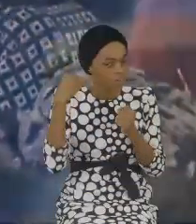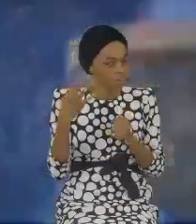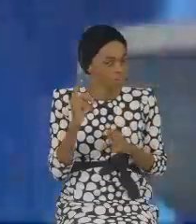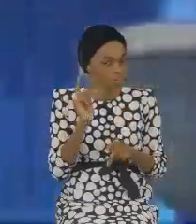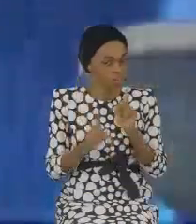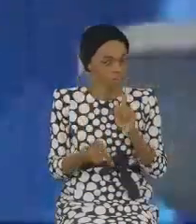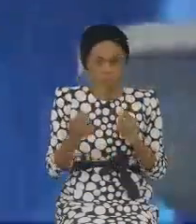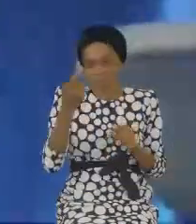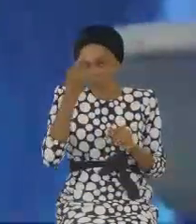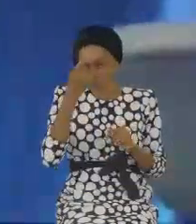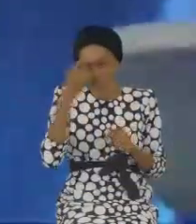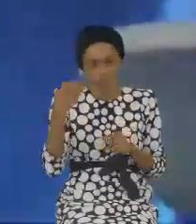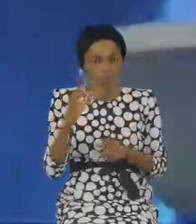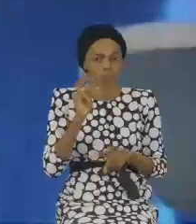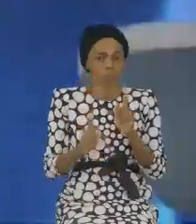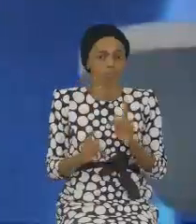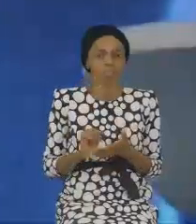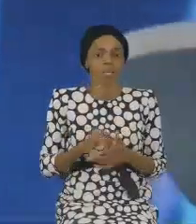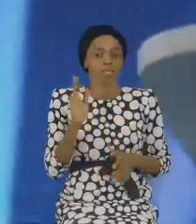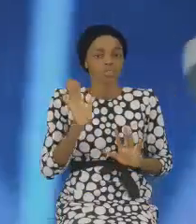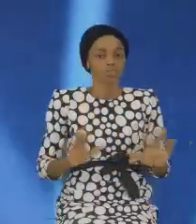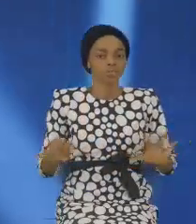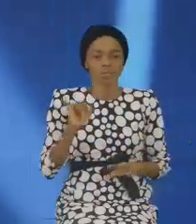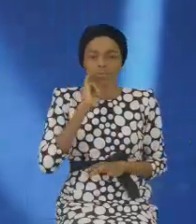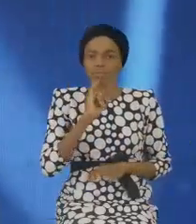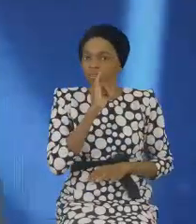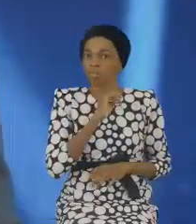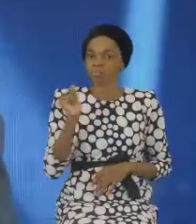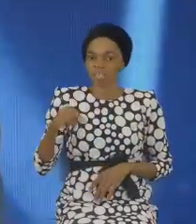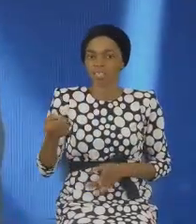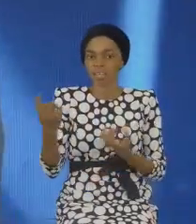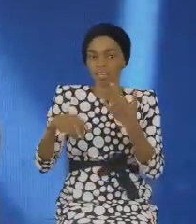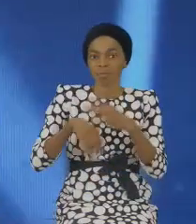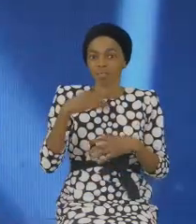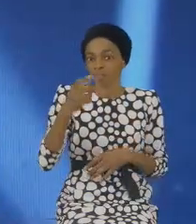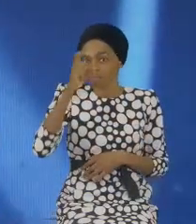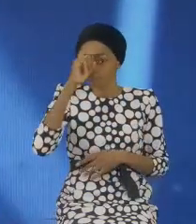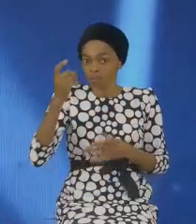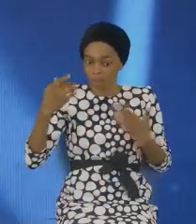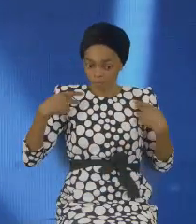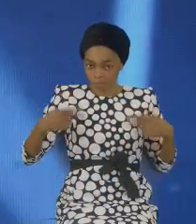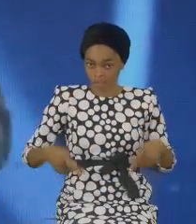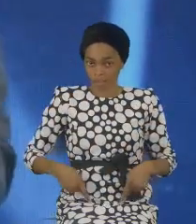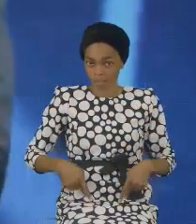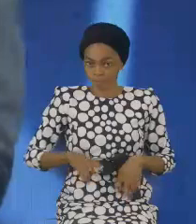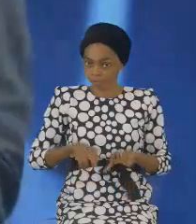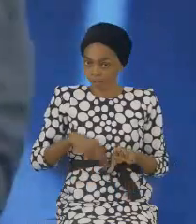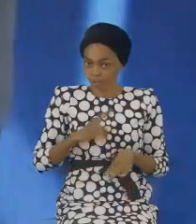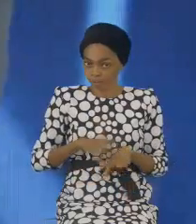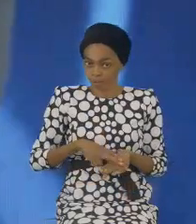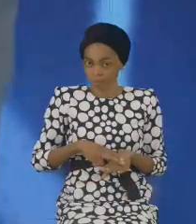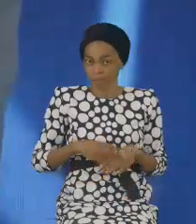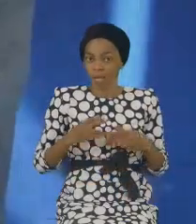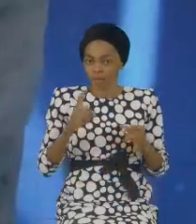It's something, you know, the children of Israel, yes, they came out of Egypt in the physical, in the natural, and we can